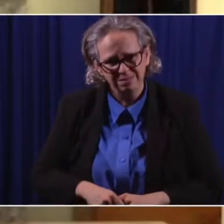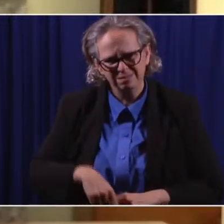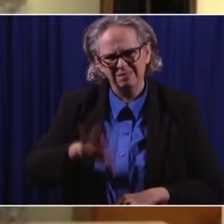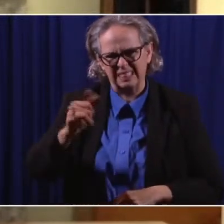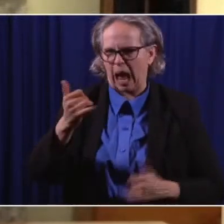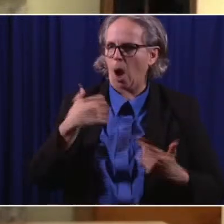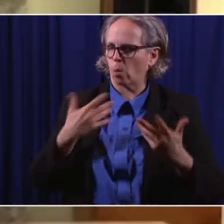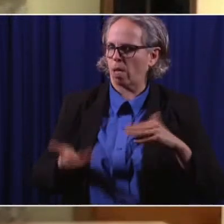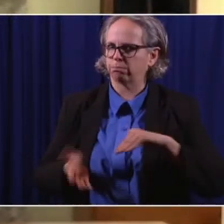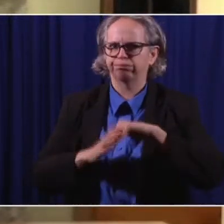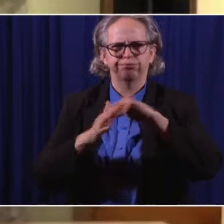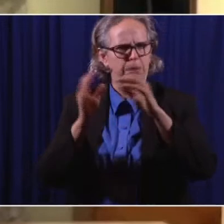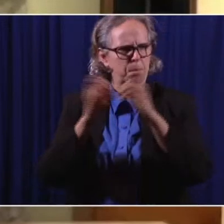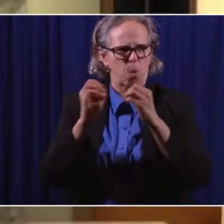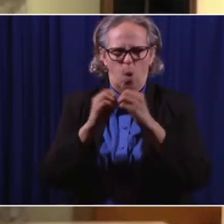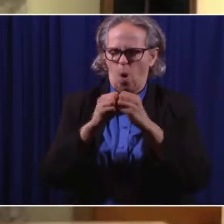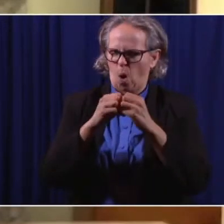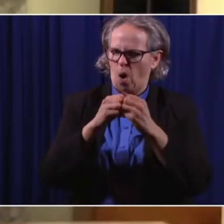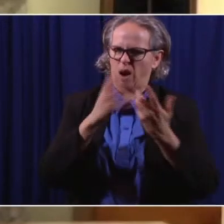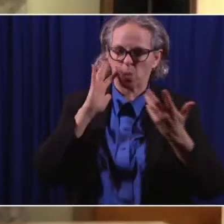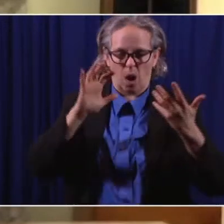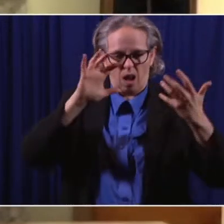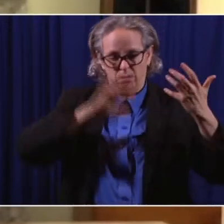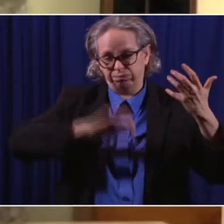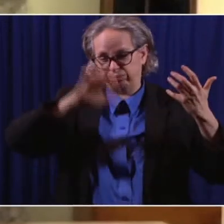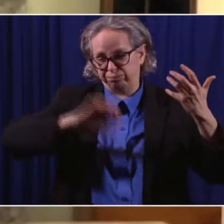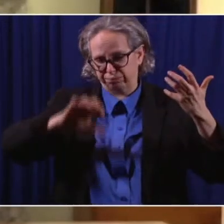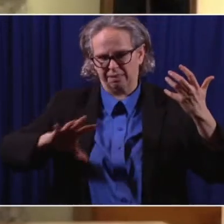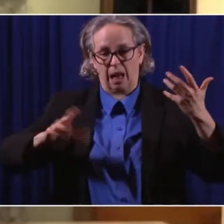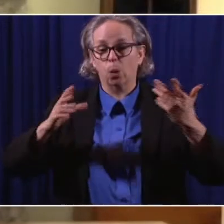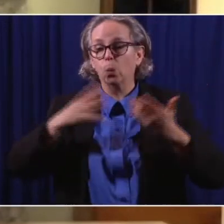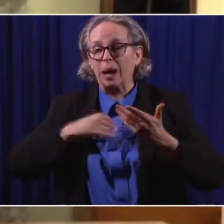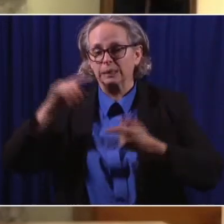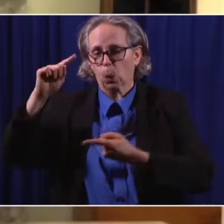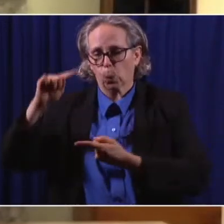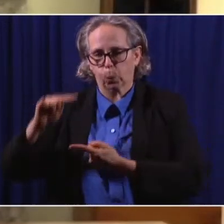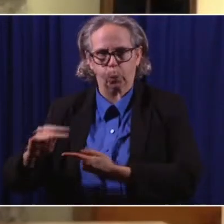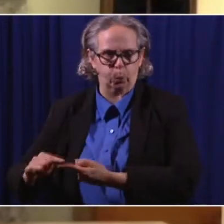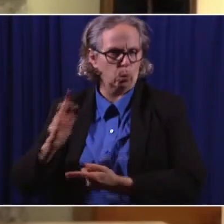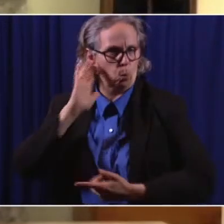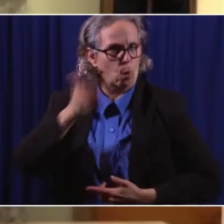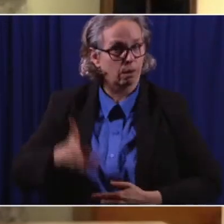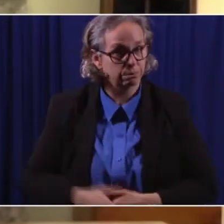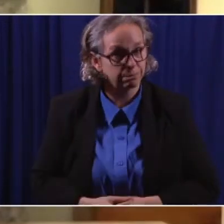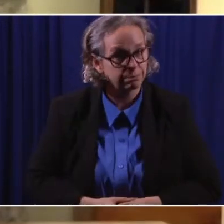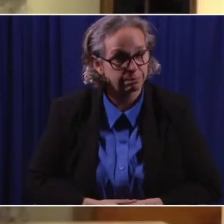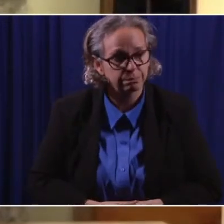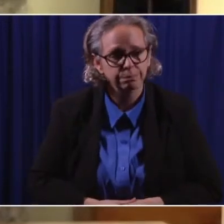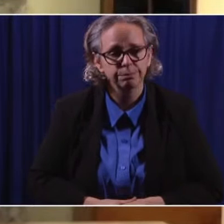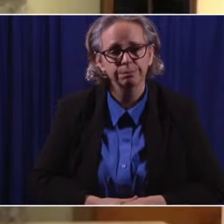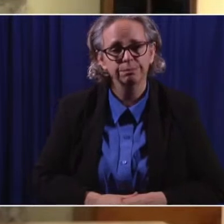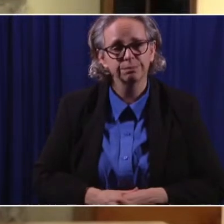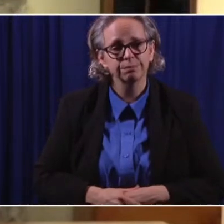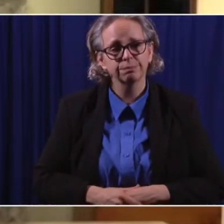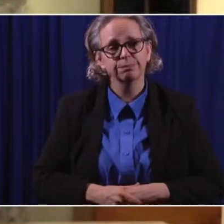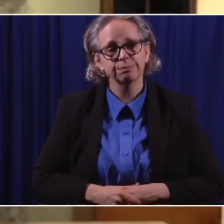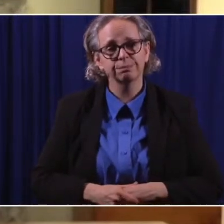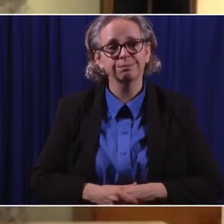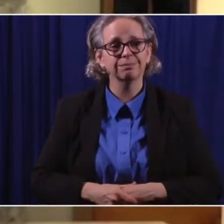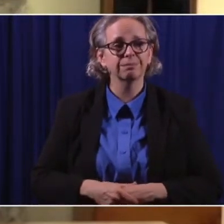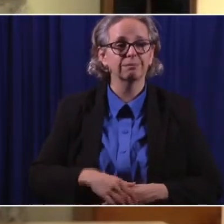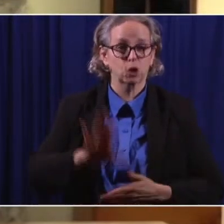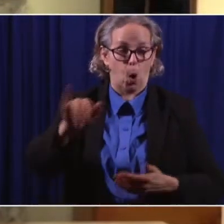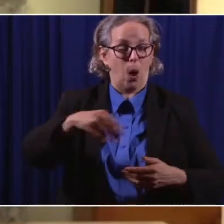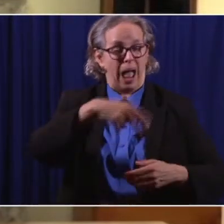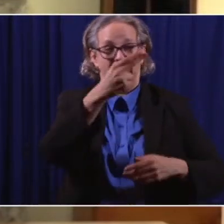CDC's threshold for high incidence. As we talk about our high incidence counties and the alert system, we need to remember that